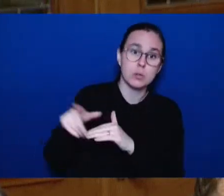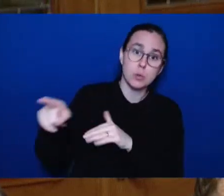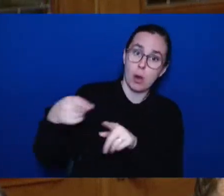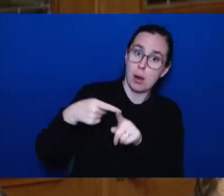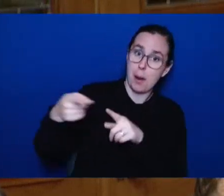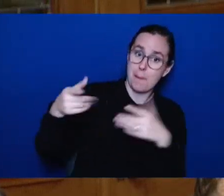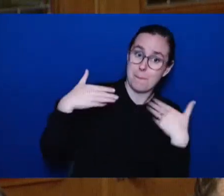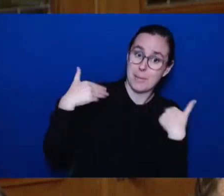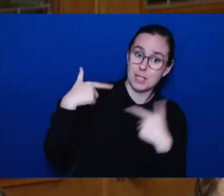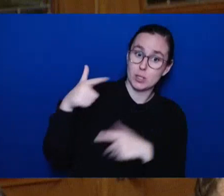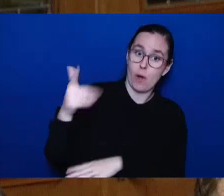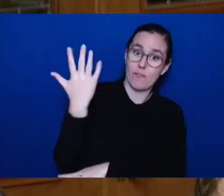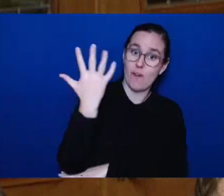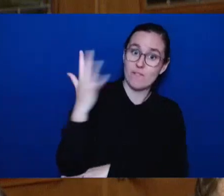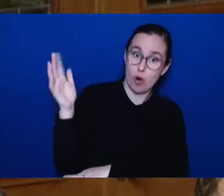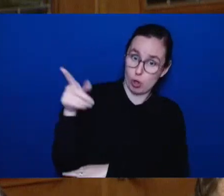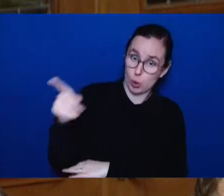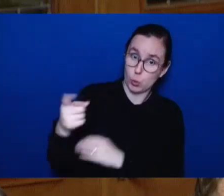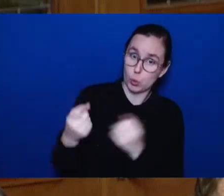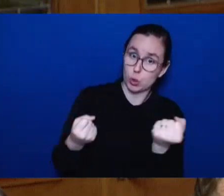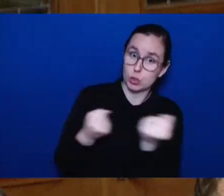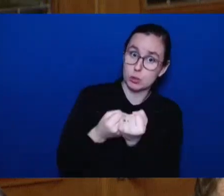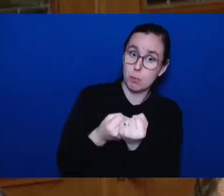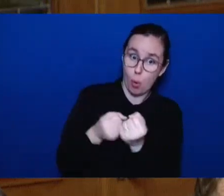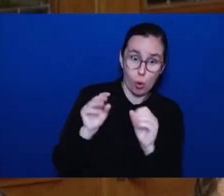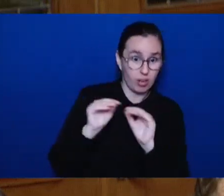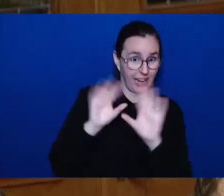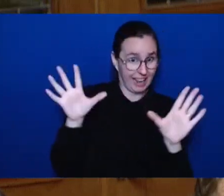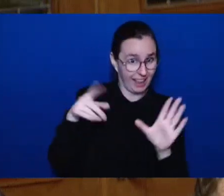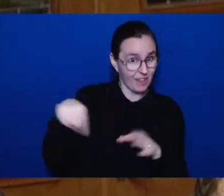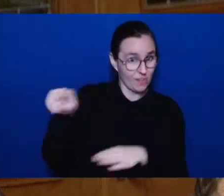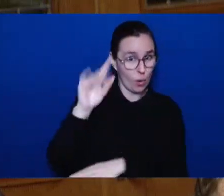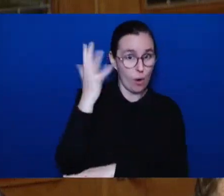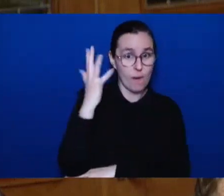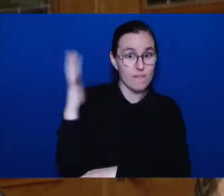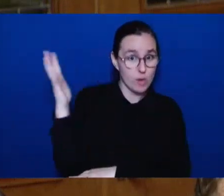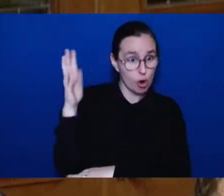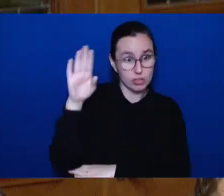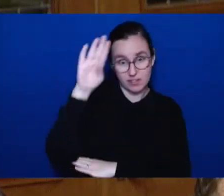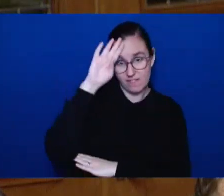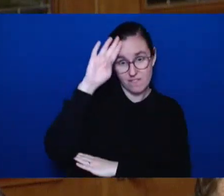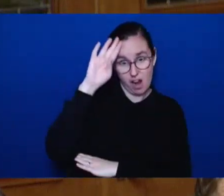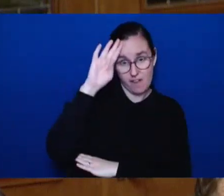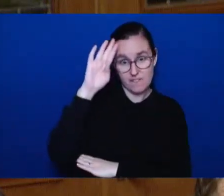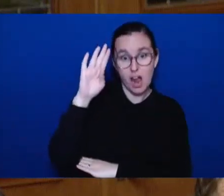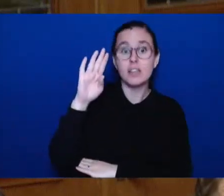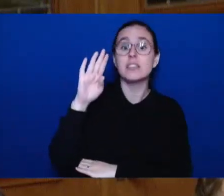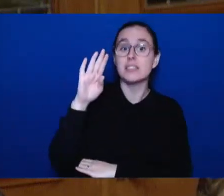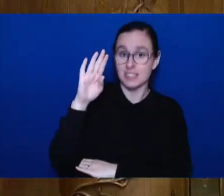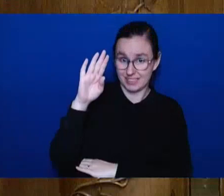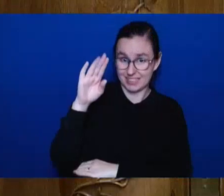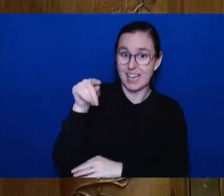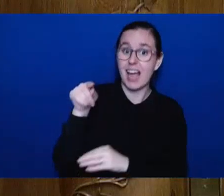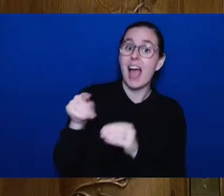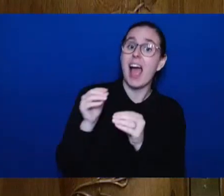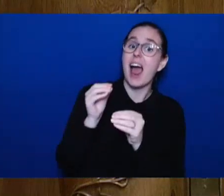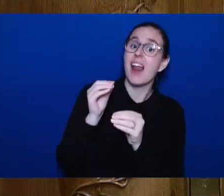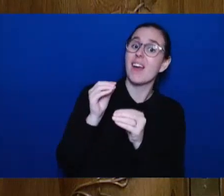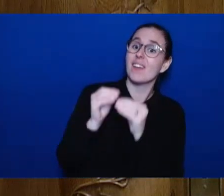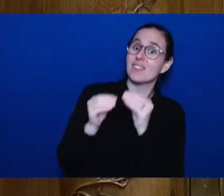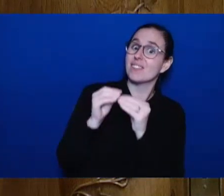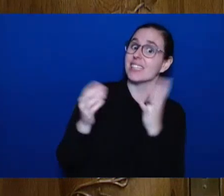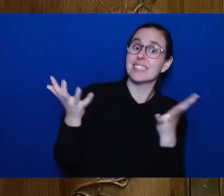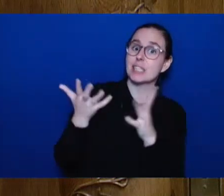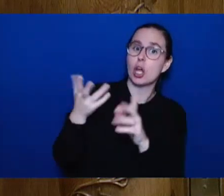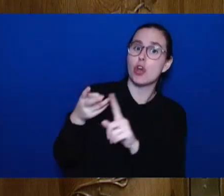wildland firefighters and fix the recruitment and retention crisis immediately? Minister of